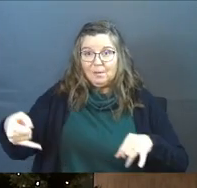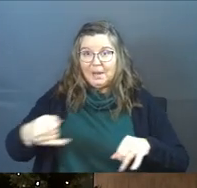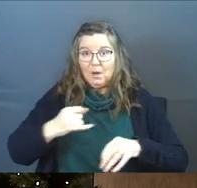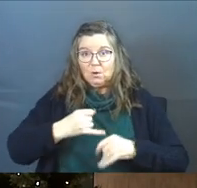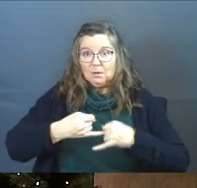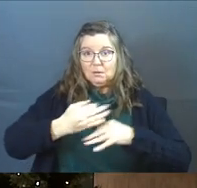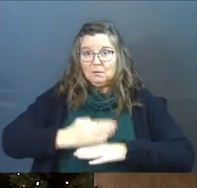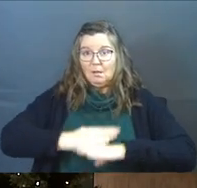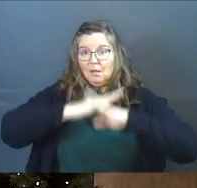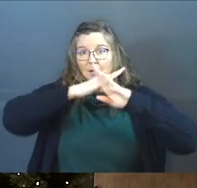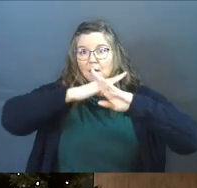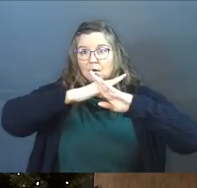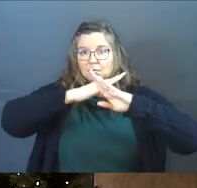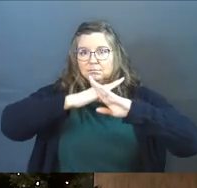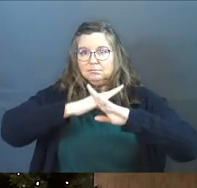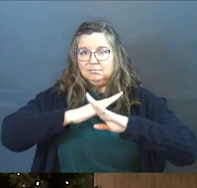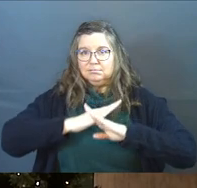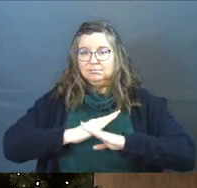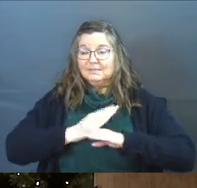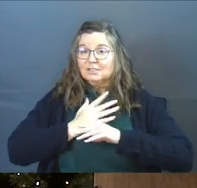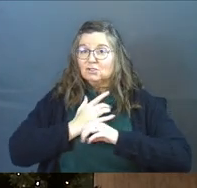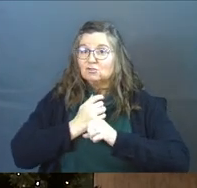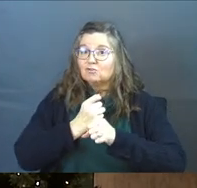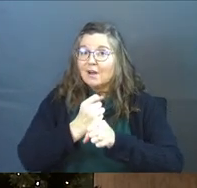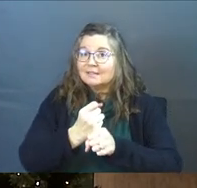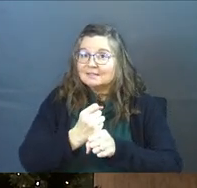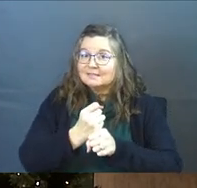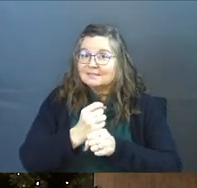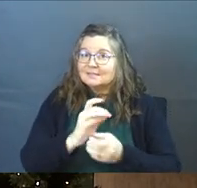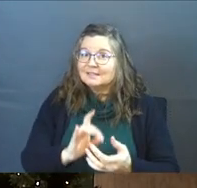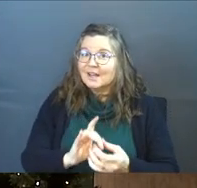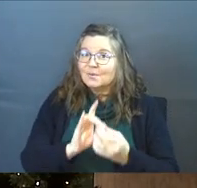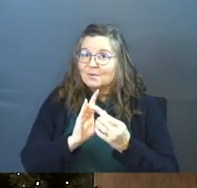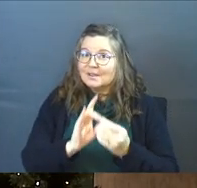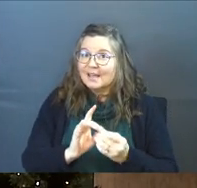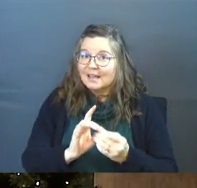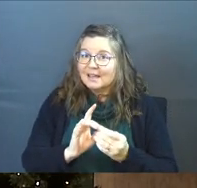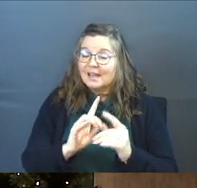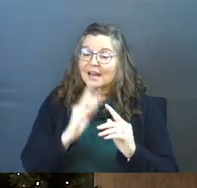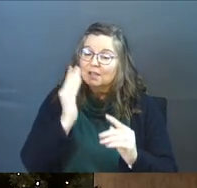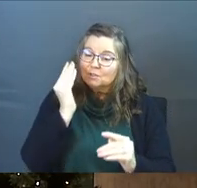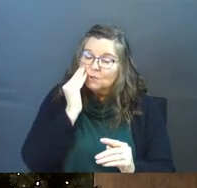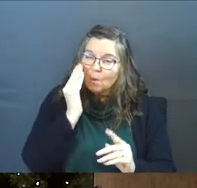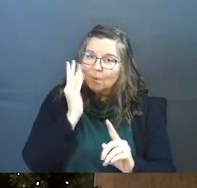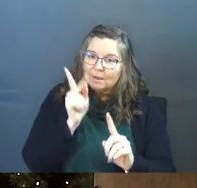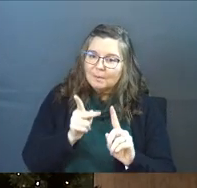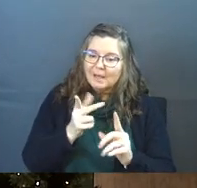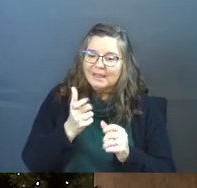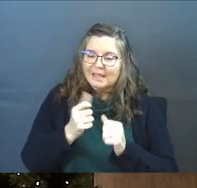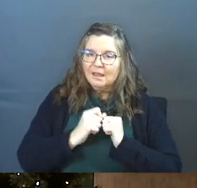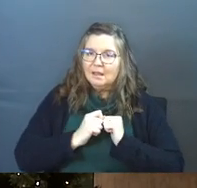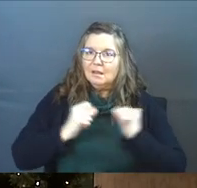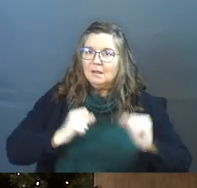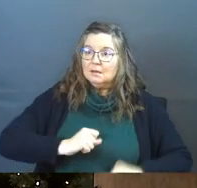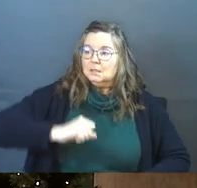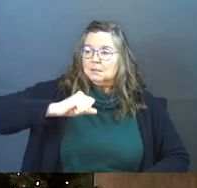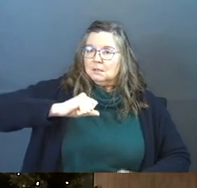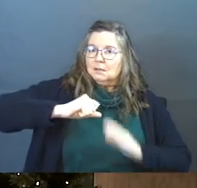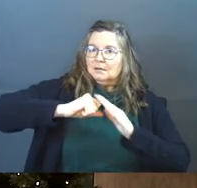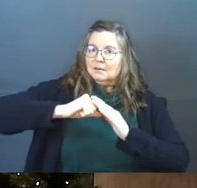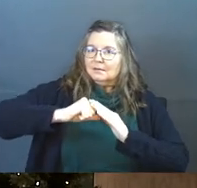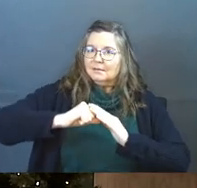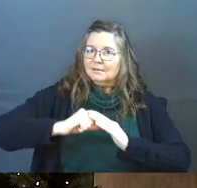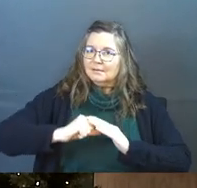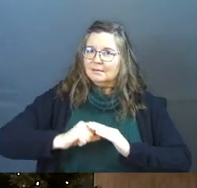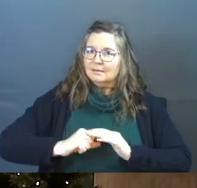trust and relationship, often time. But it's the knowing somebody that gets them to lower their boundaries